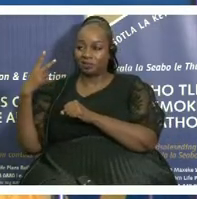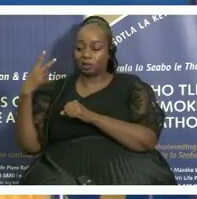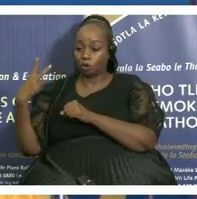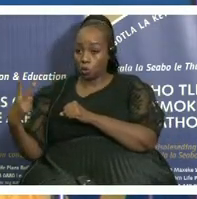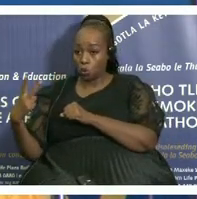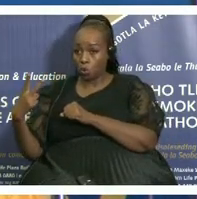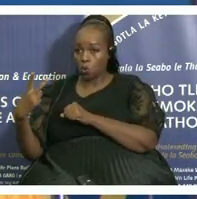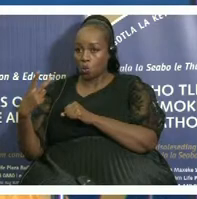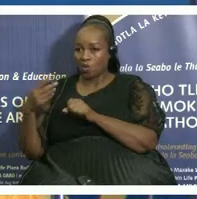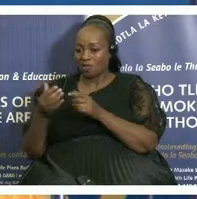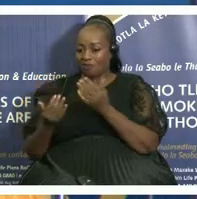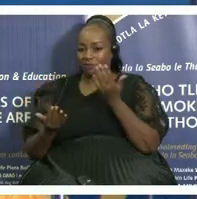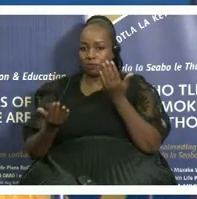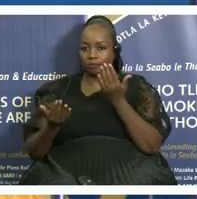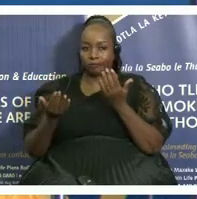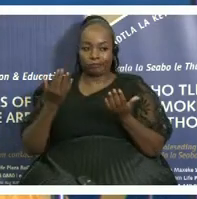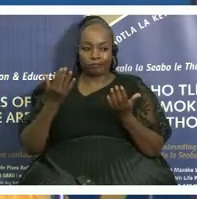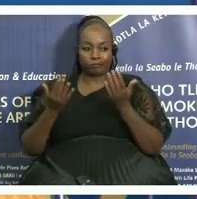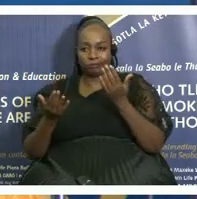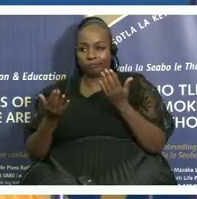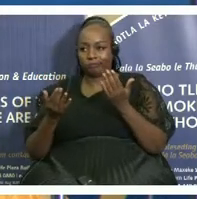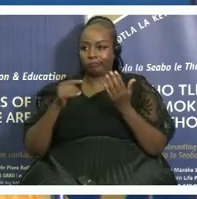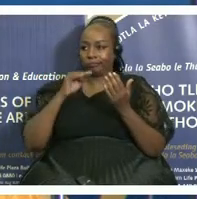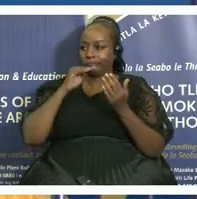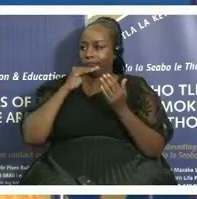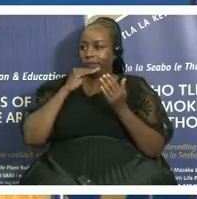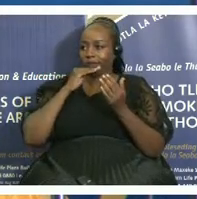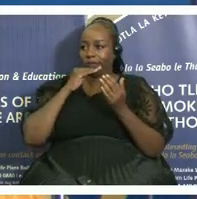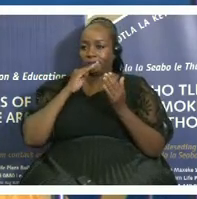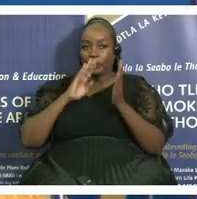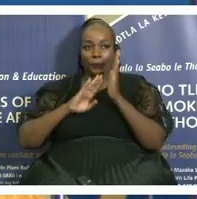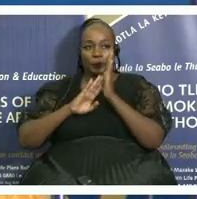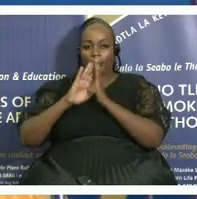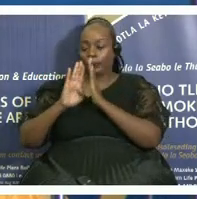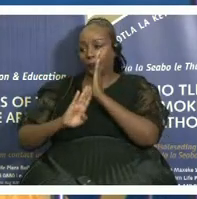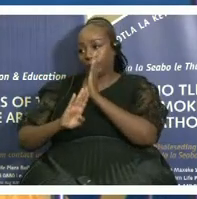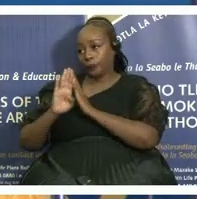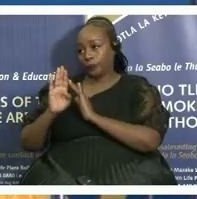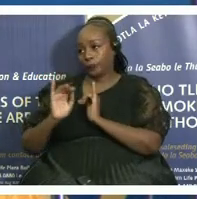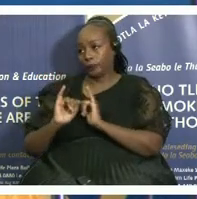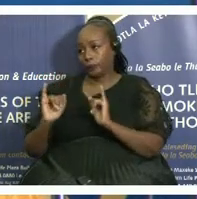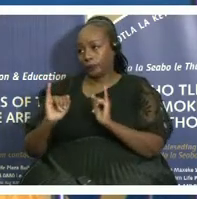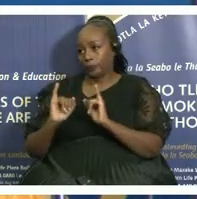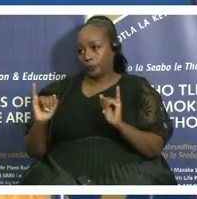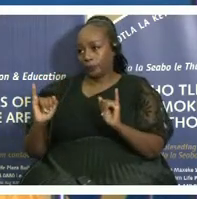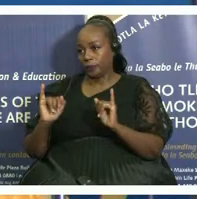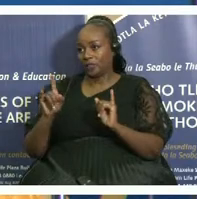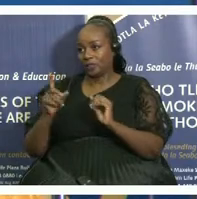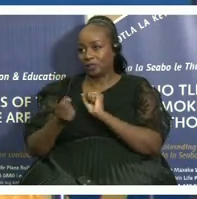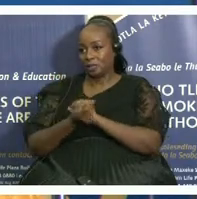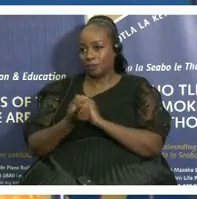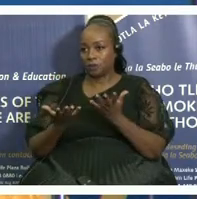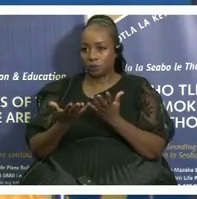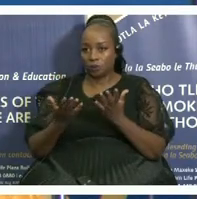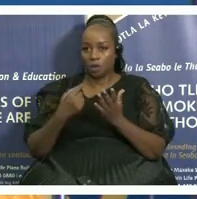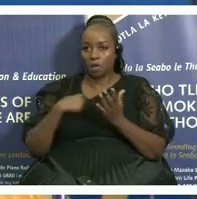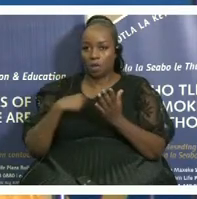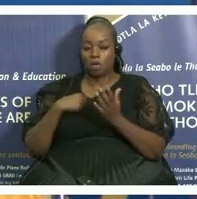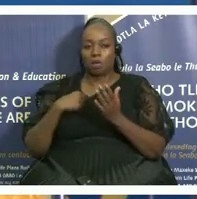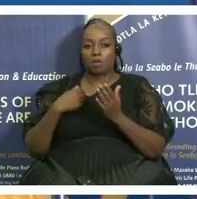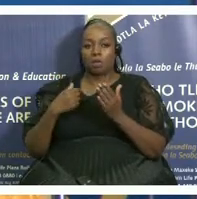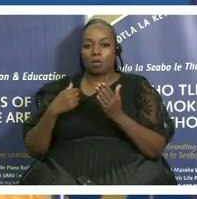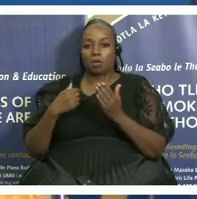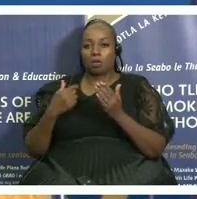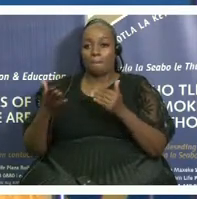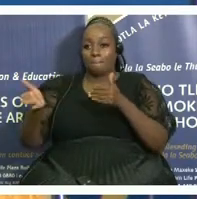2021-2022, shows an increase. This is ascribed to the lifting of the lockdown confinement measures that were in